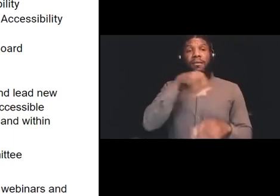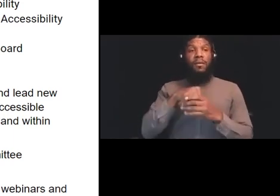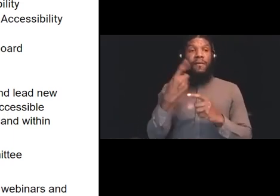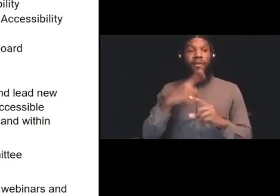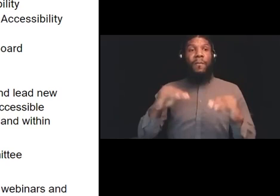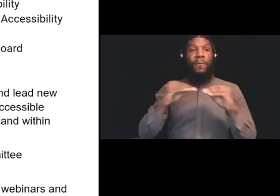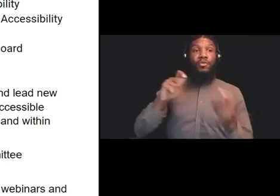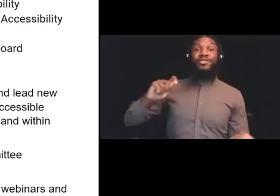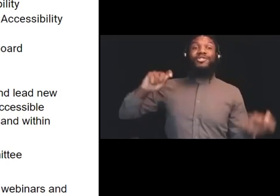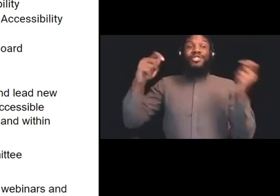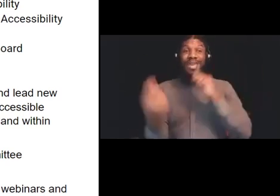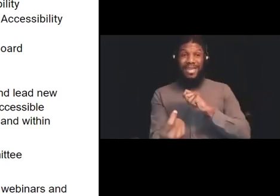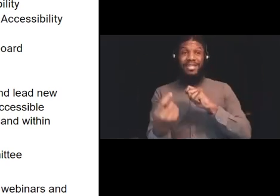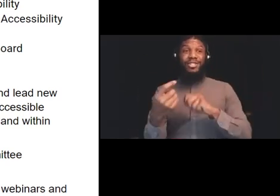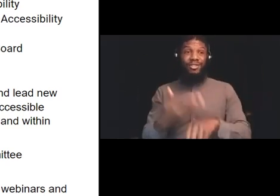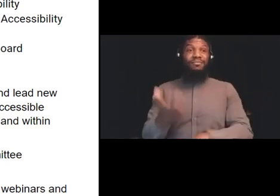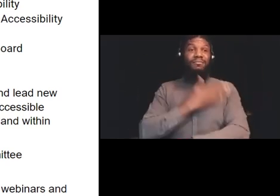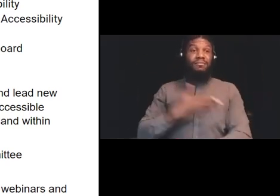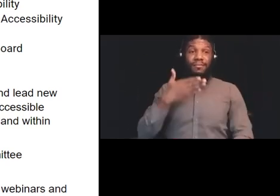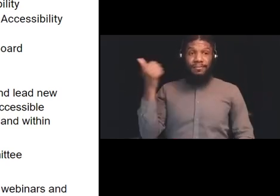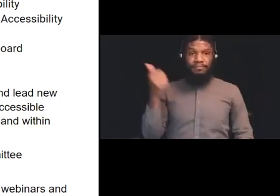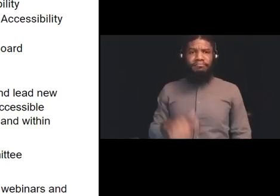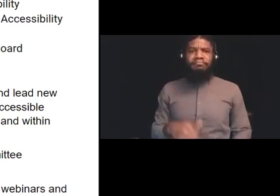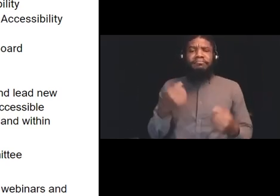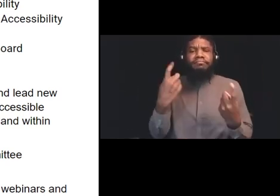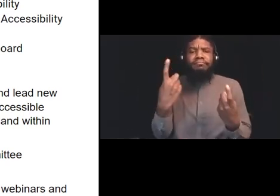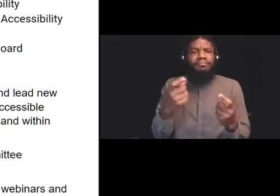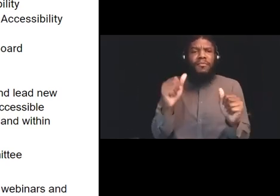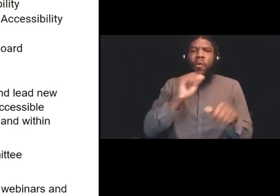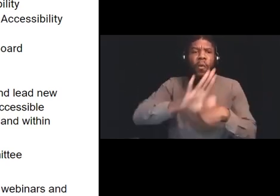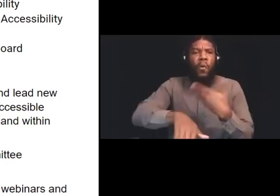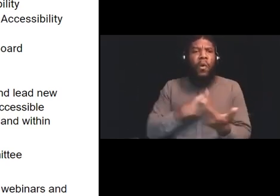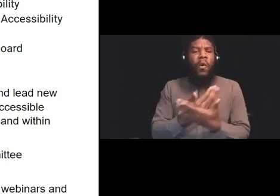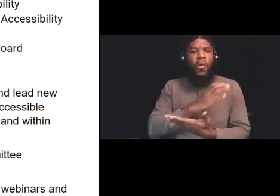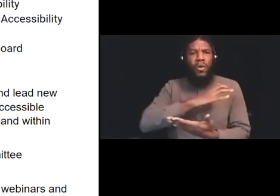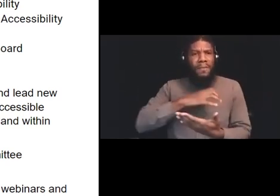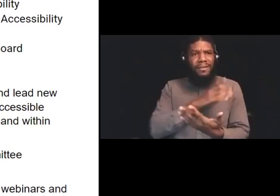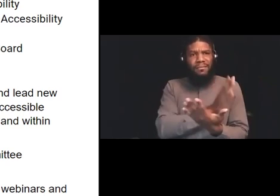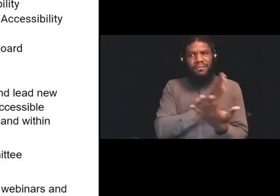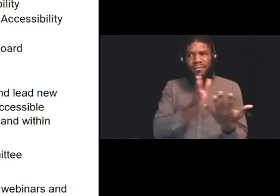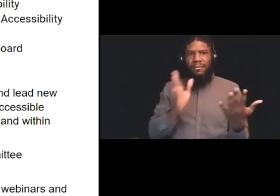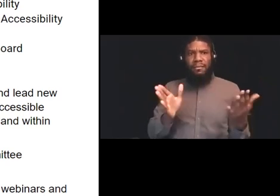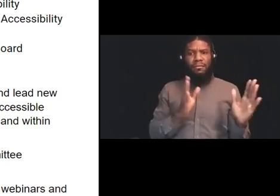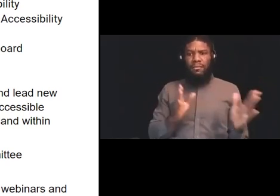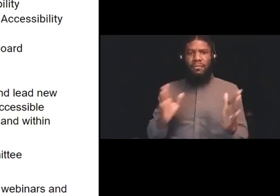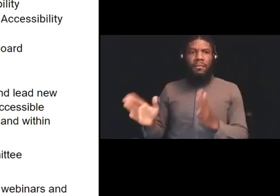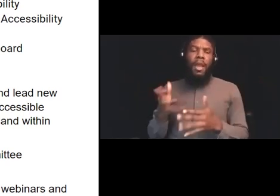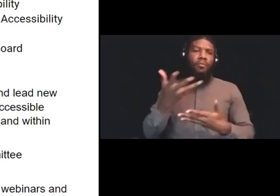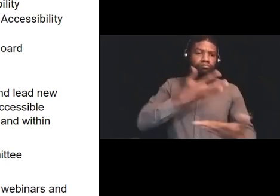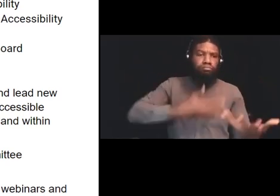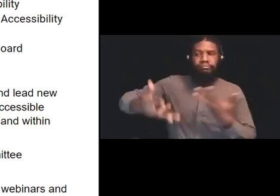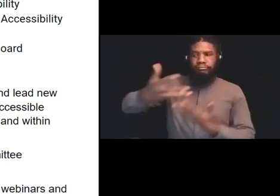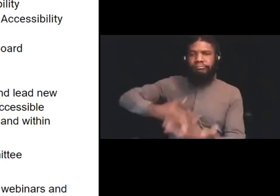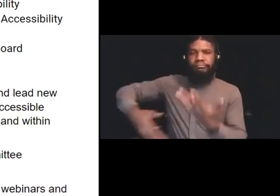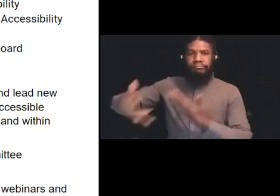change. We, as you'll see with all the committees, we interact a lot. We try to support each other and develop